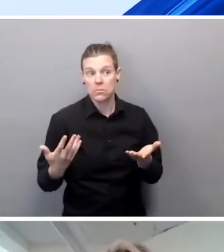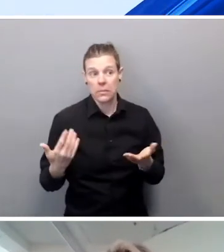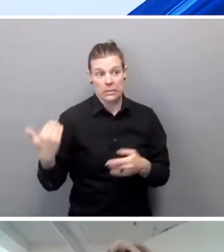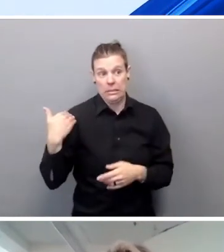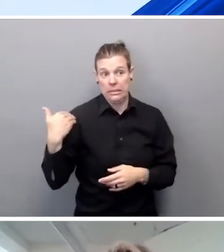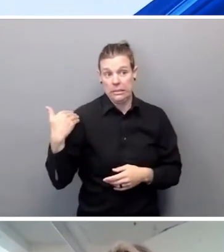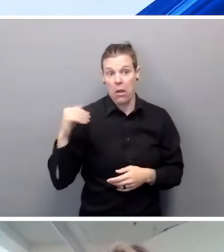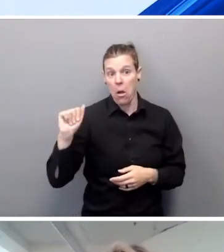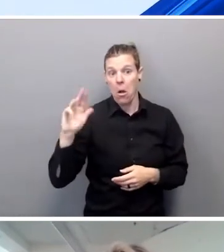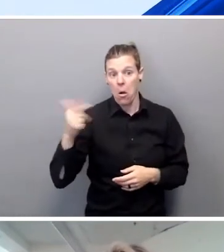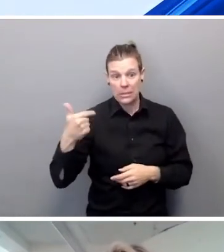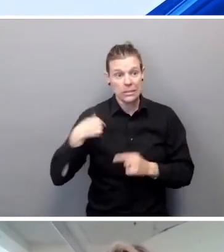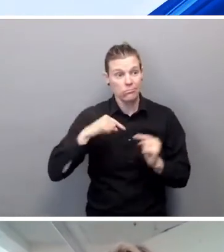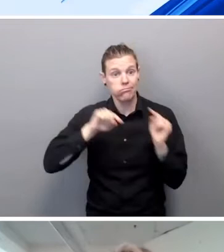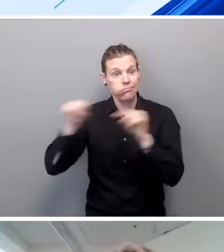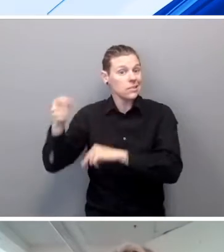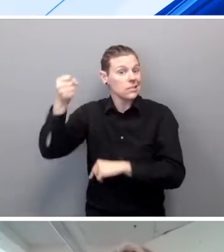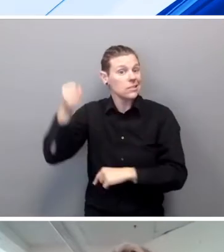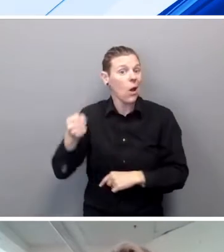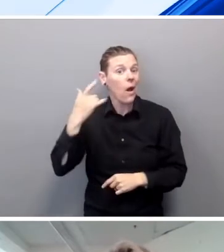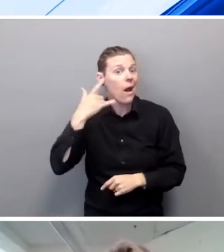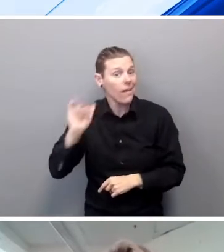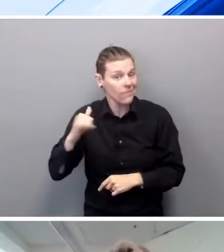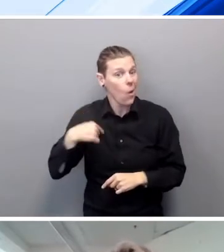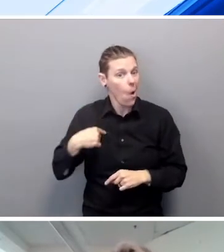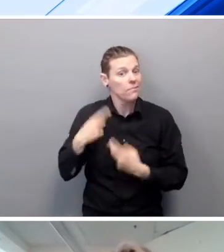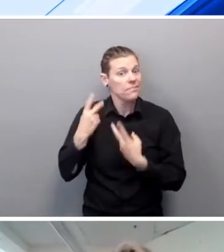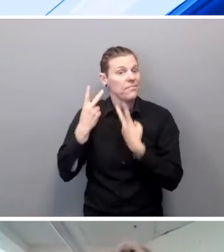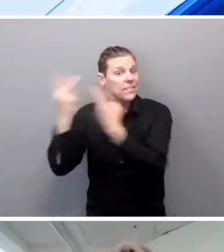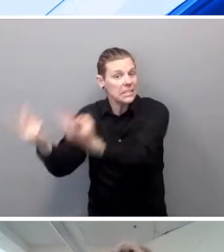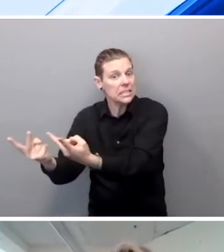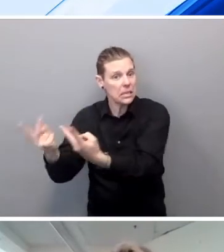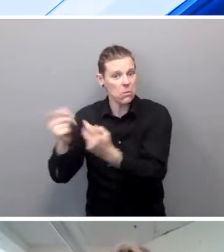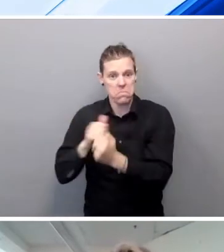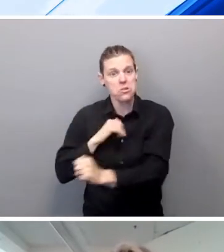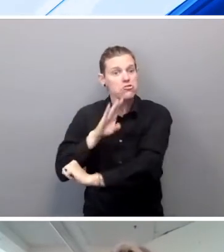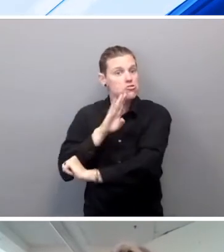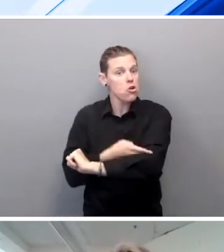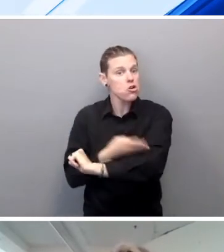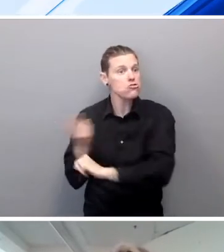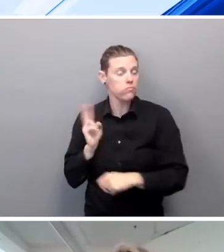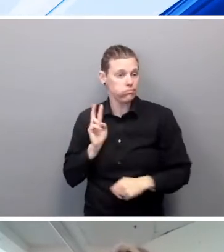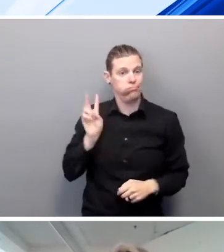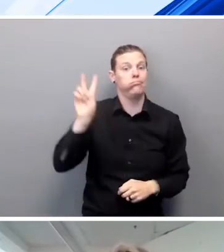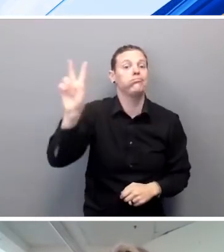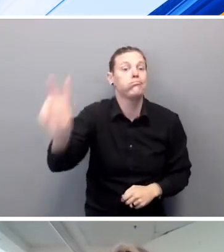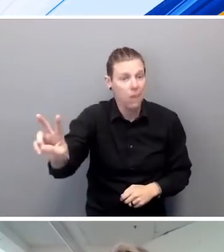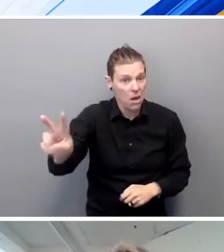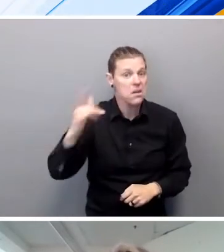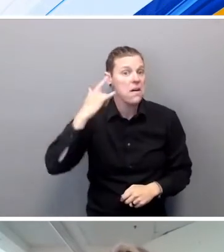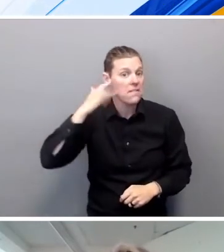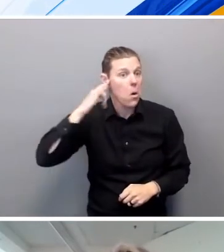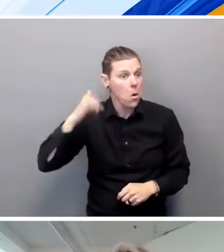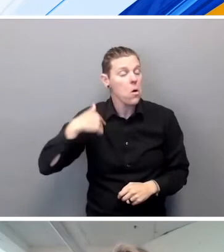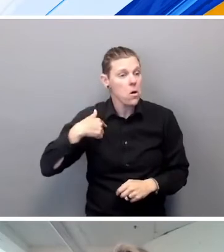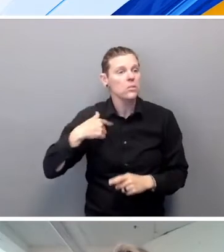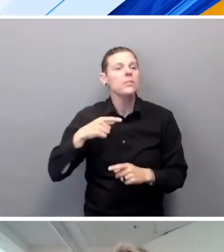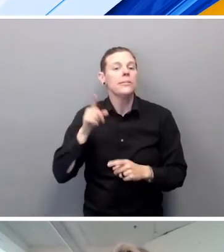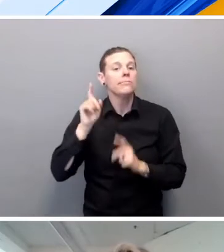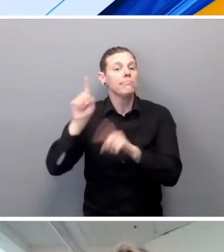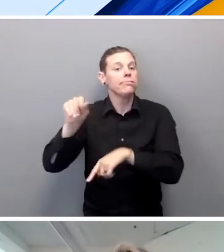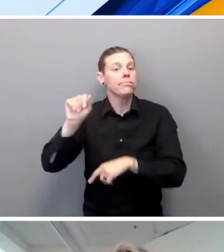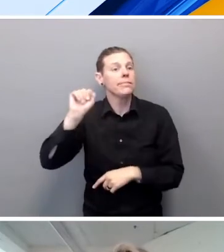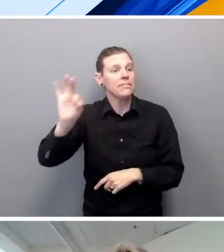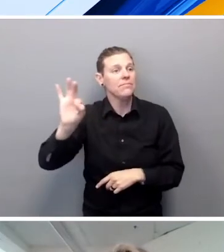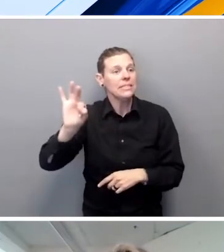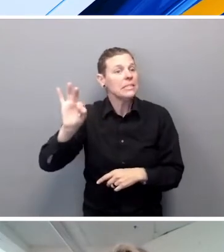to a restaurant, couldn't get in because I didn't have my vaccination card or my ID. They were driving and paying, so I didn't have either.